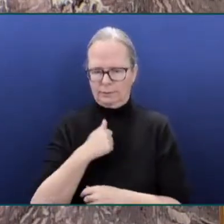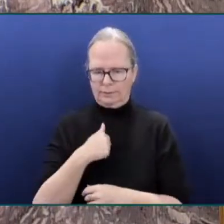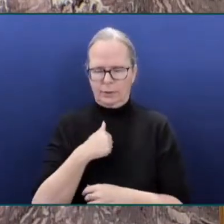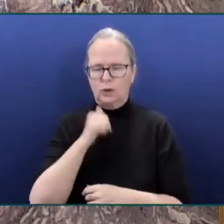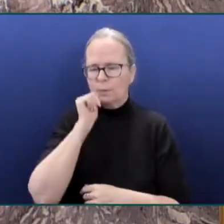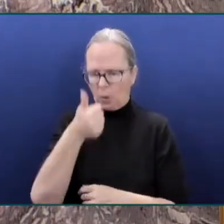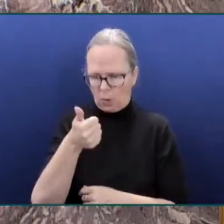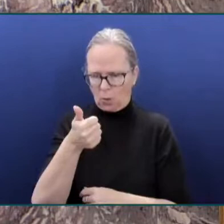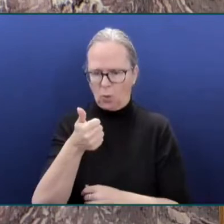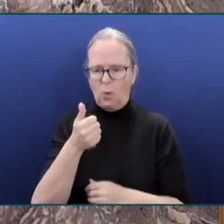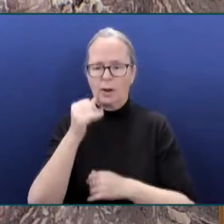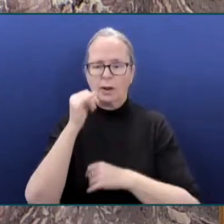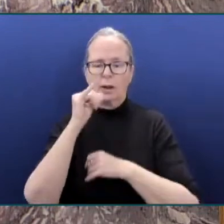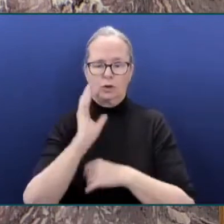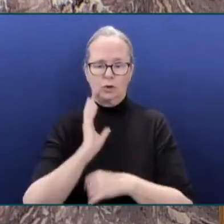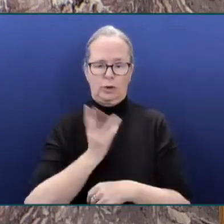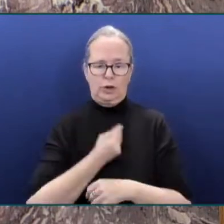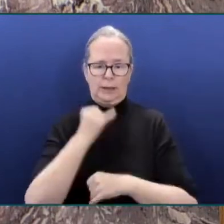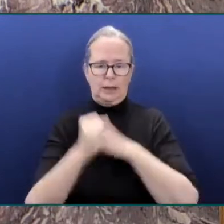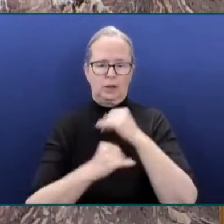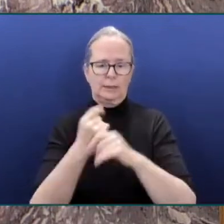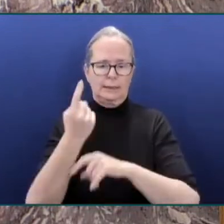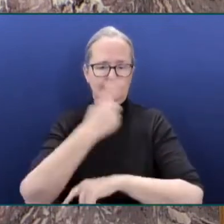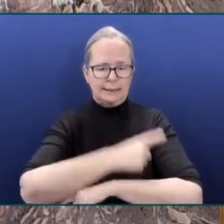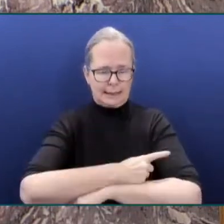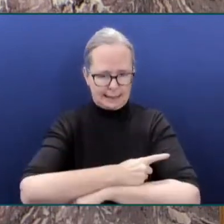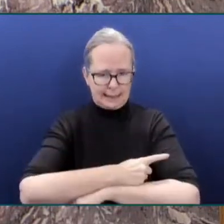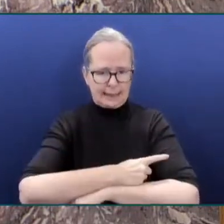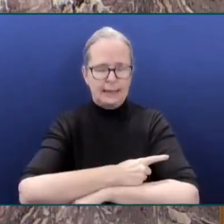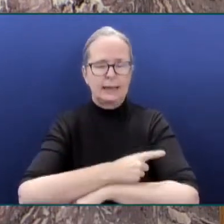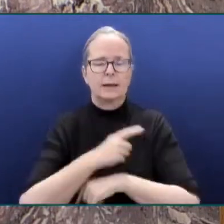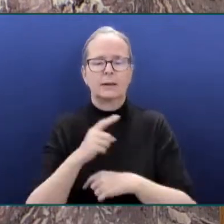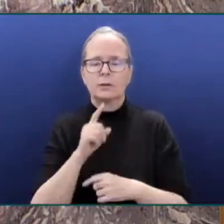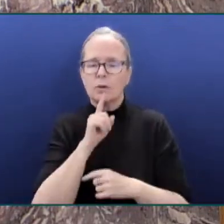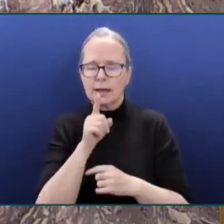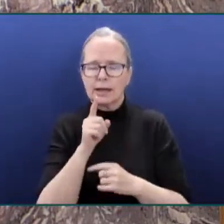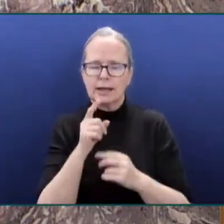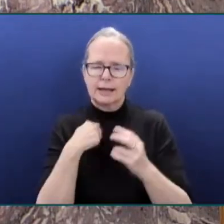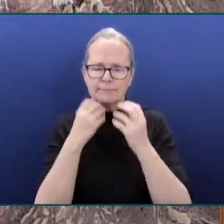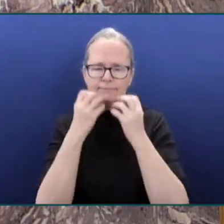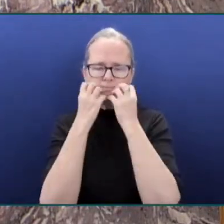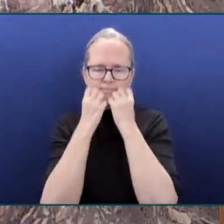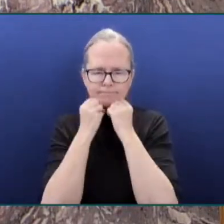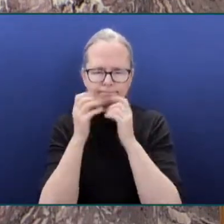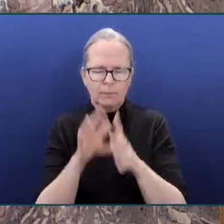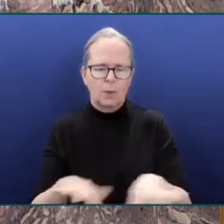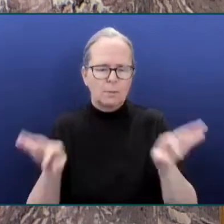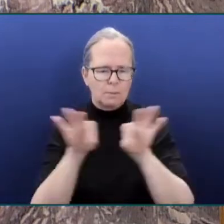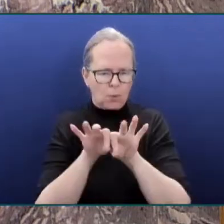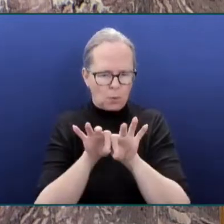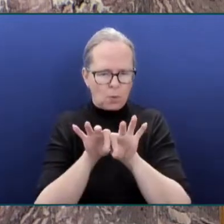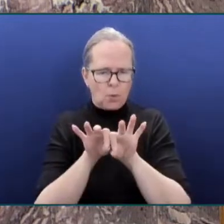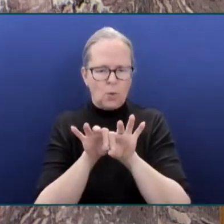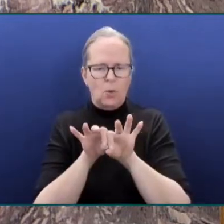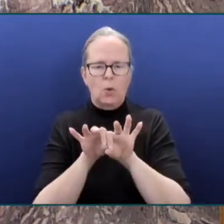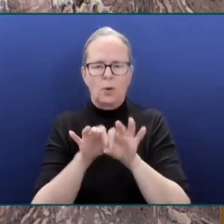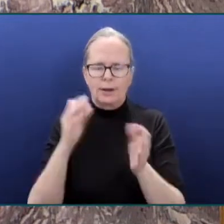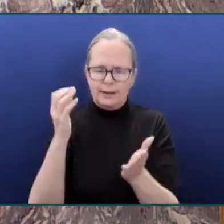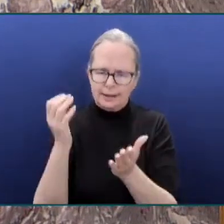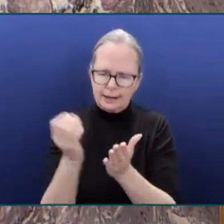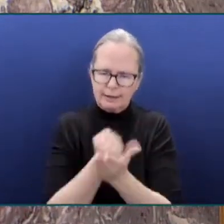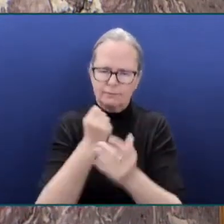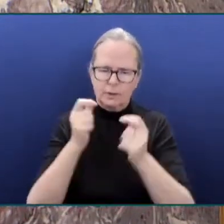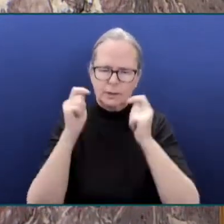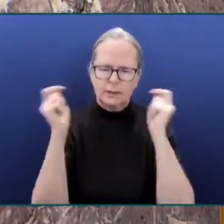it. Today is a special day during which we get to celebrate transgender, gender diverse, and two-spirited people